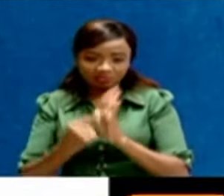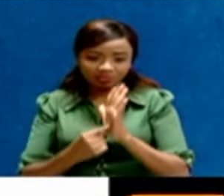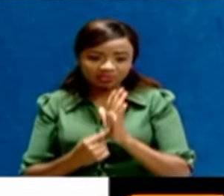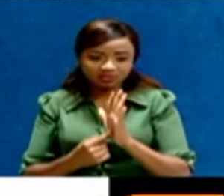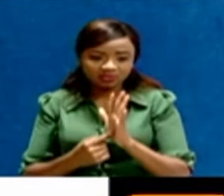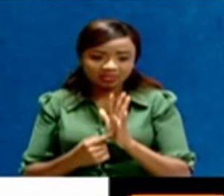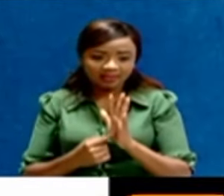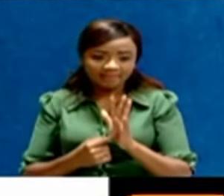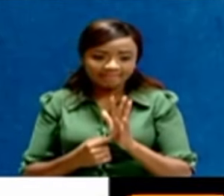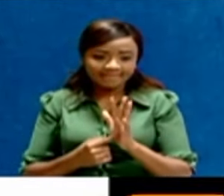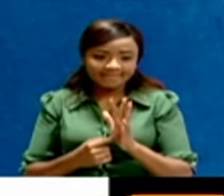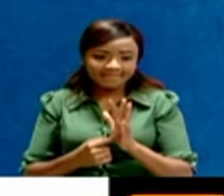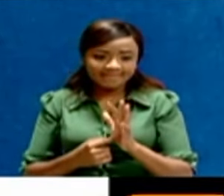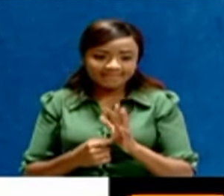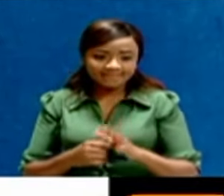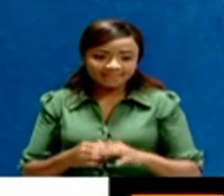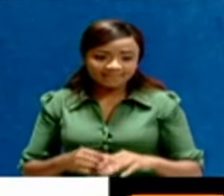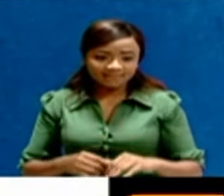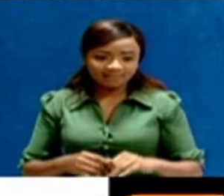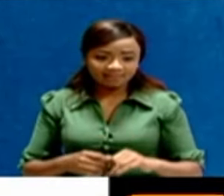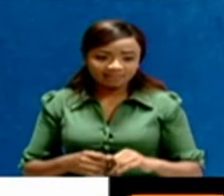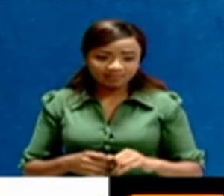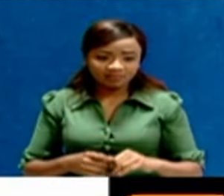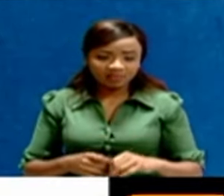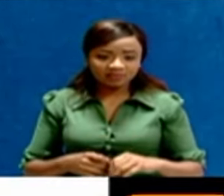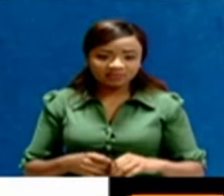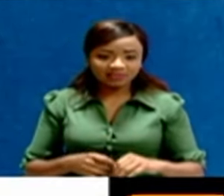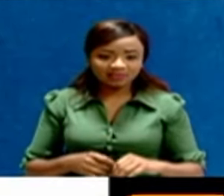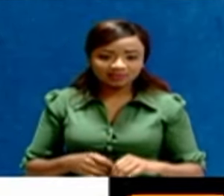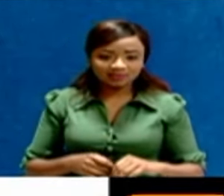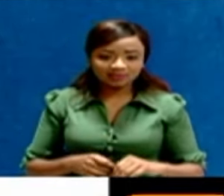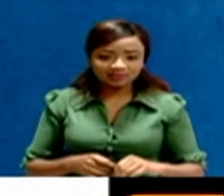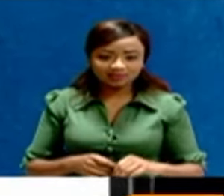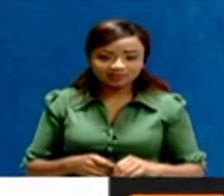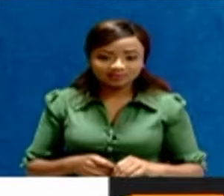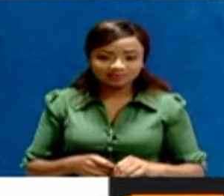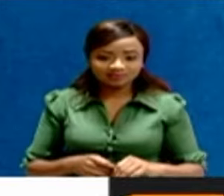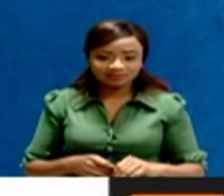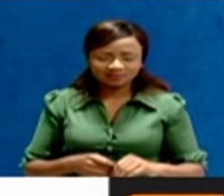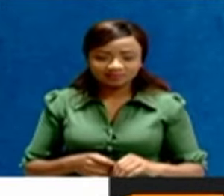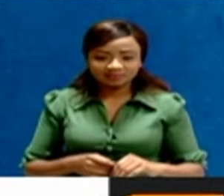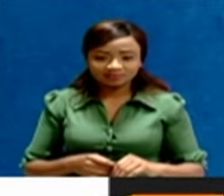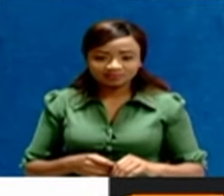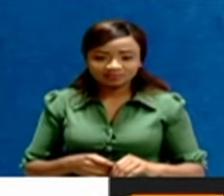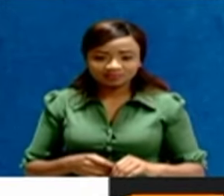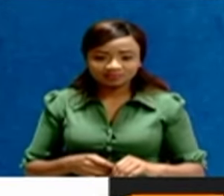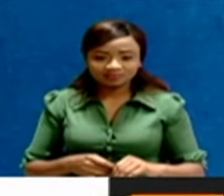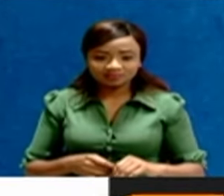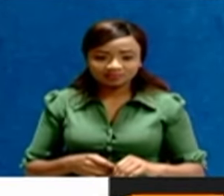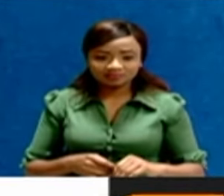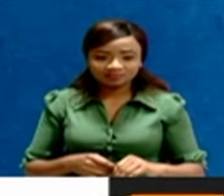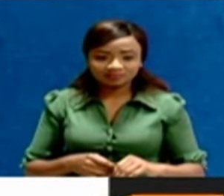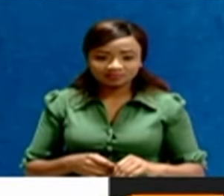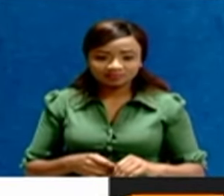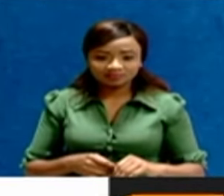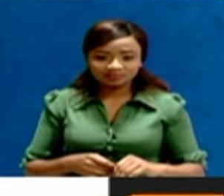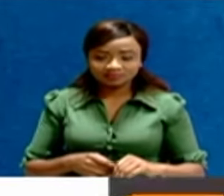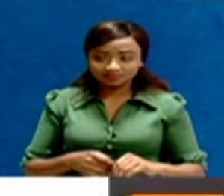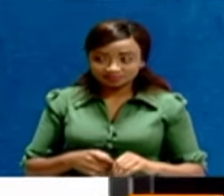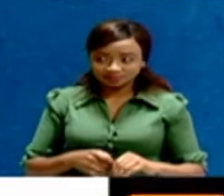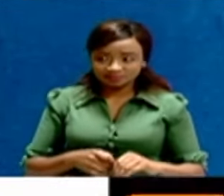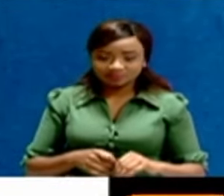Adama. Well, let me just correct one assertion that Honorable Kanata is trying to make. Look